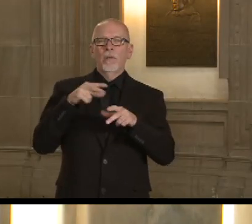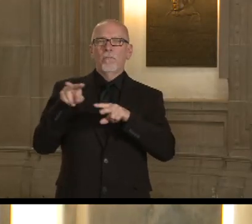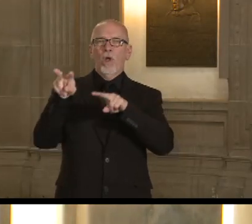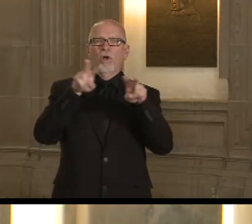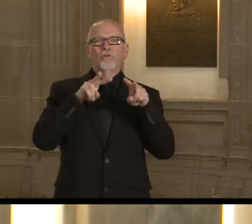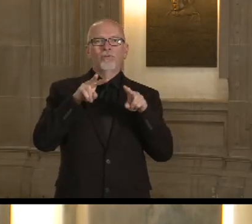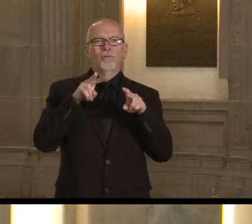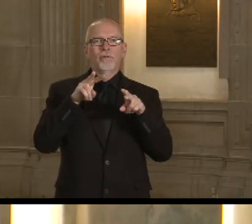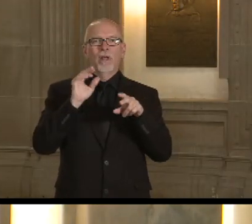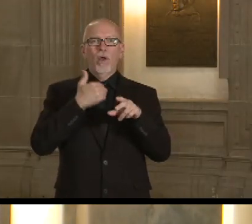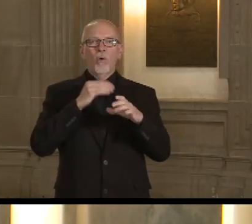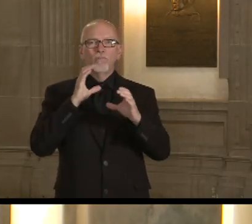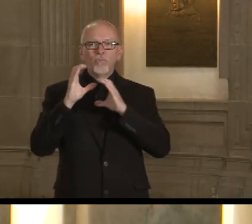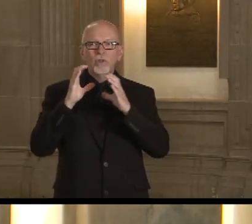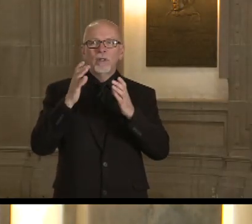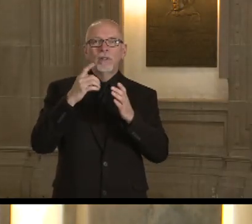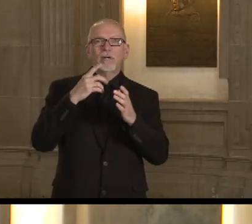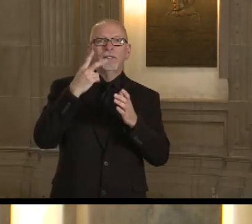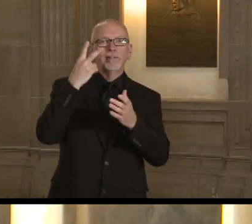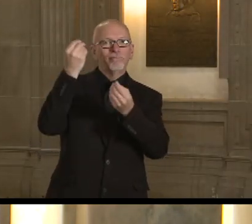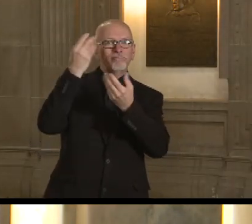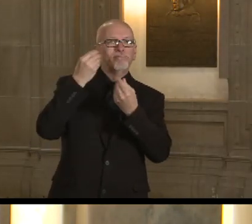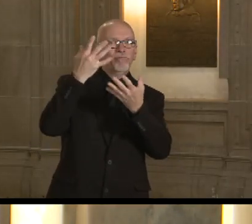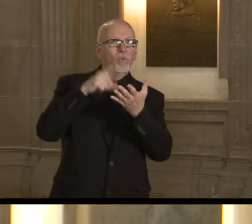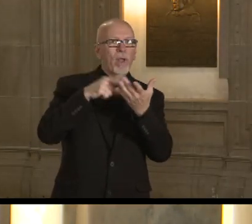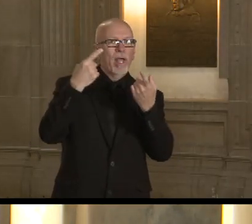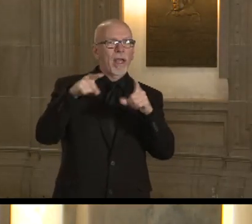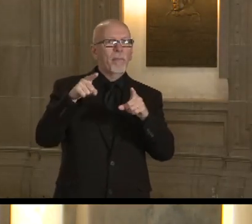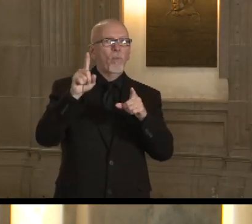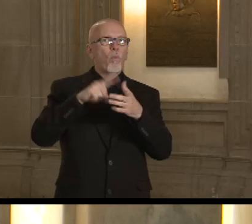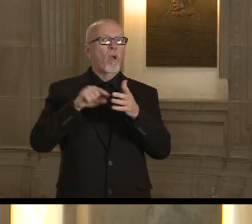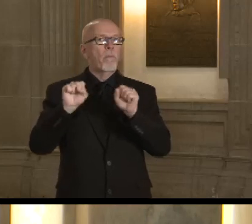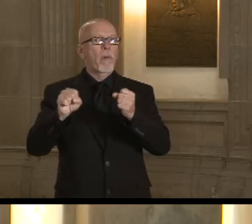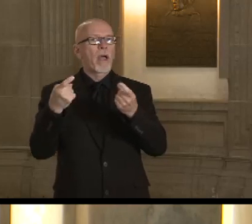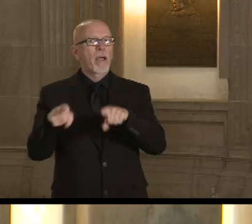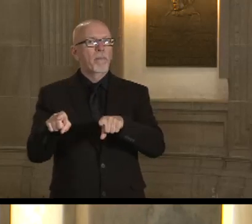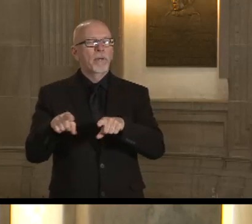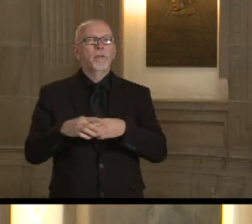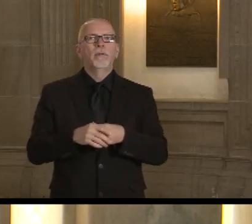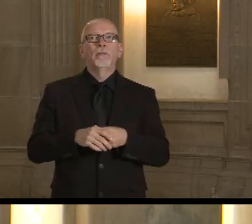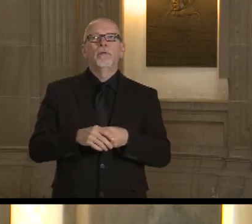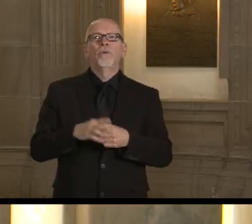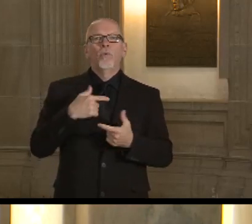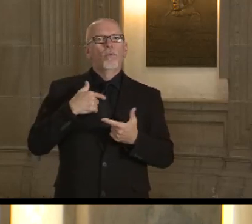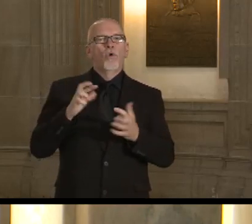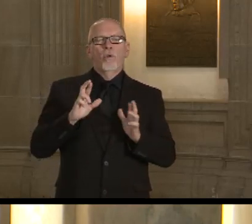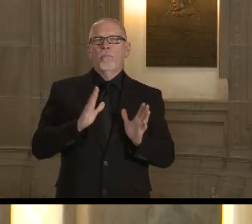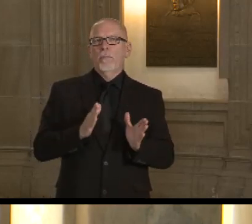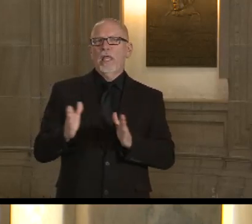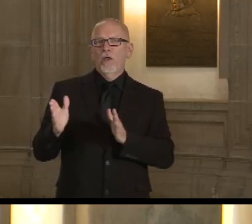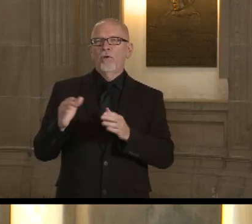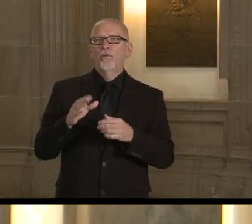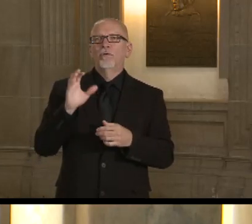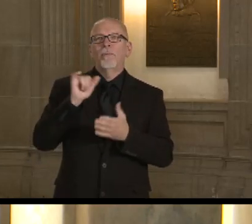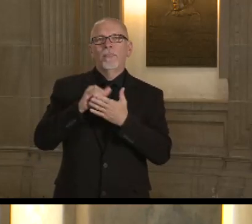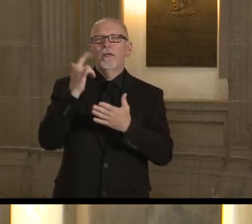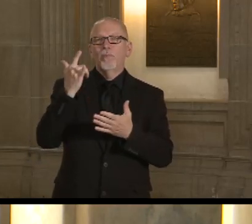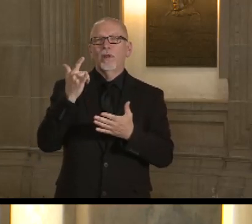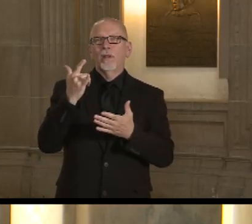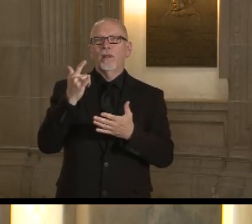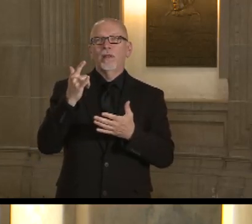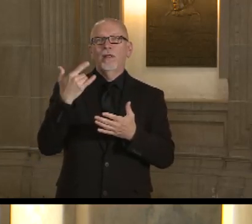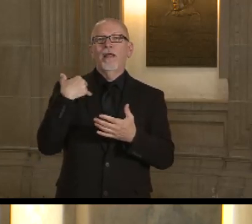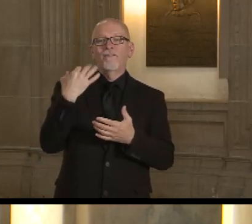monitoring communication and receiving intelligence about what could happen. So we were prepared, and that's why where we